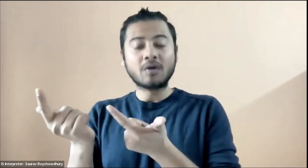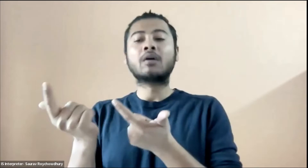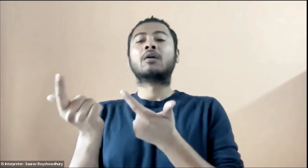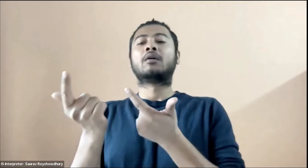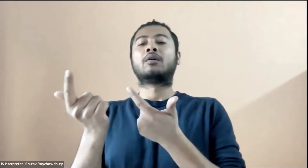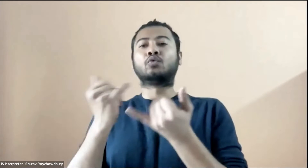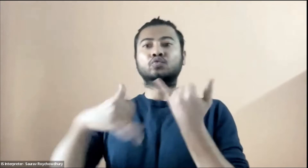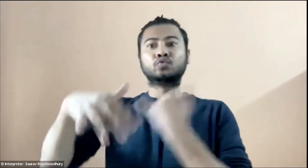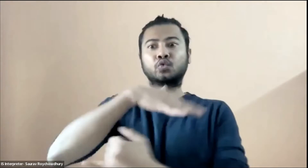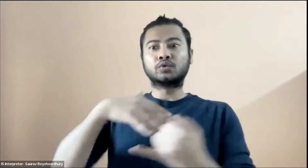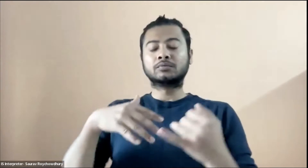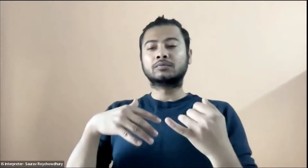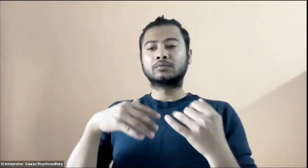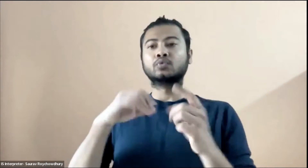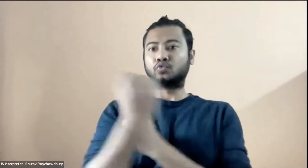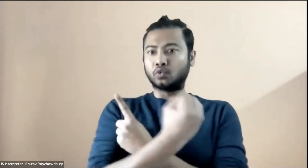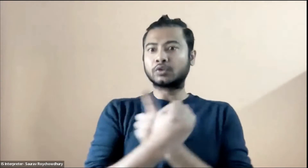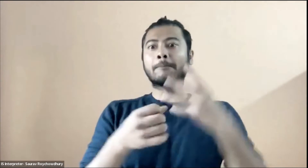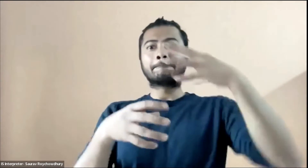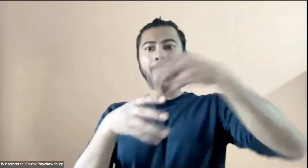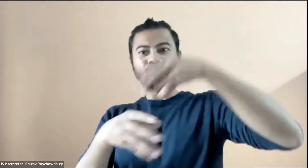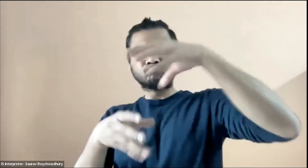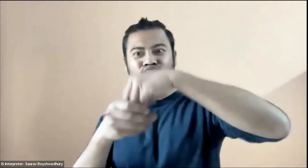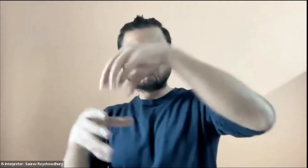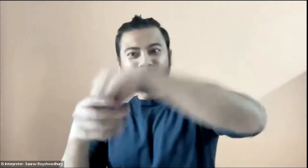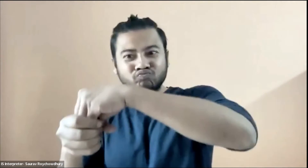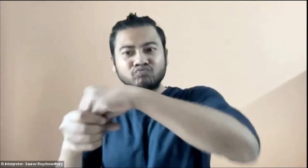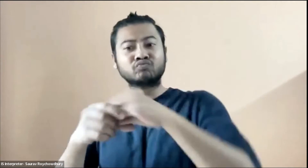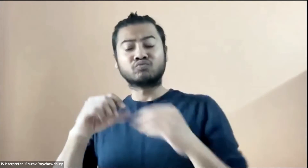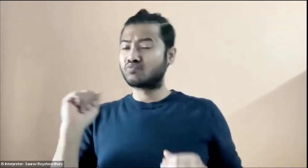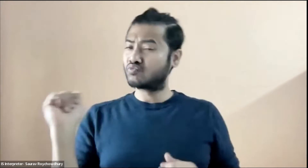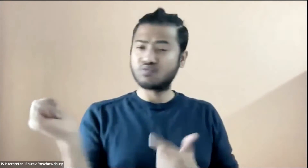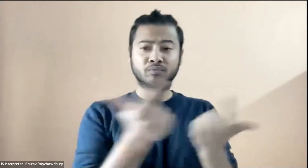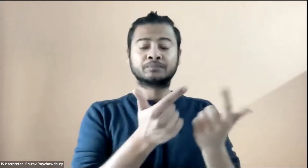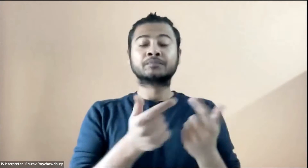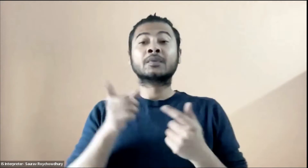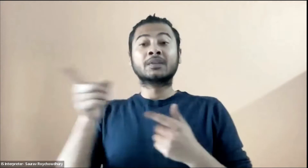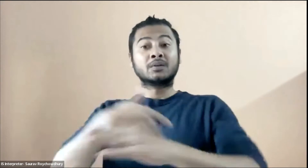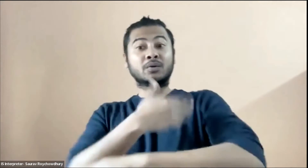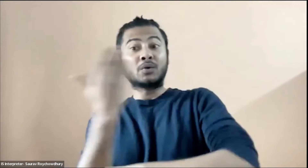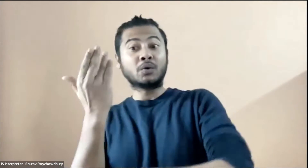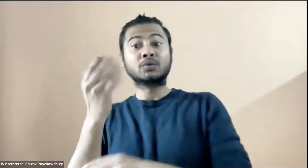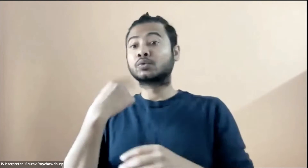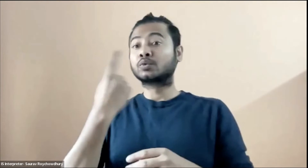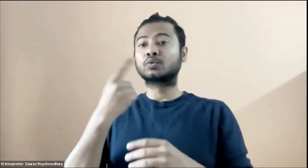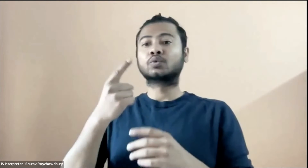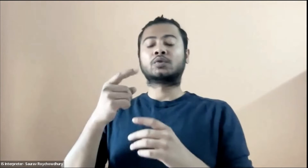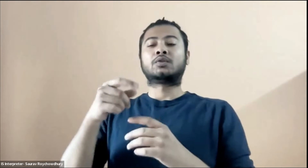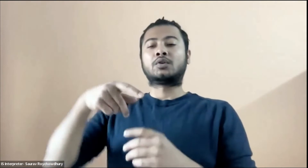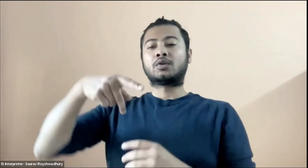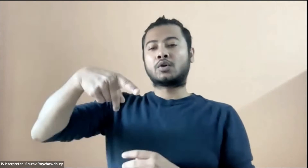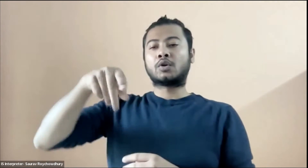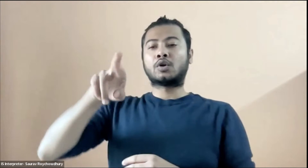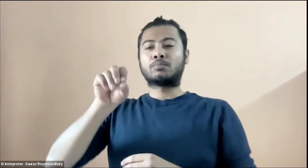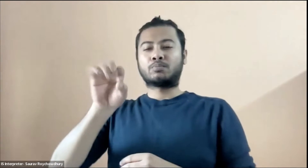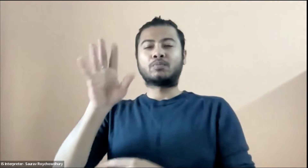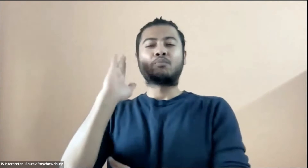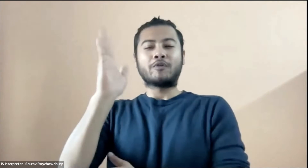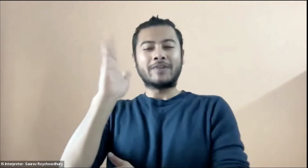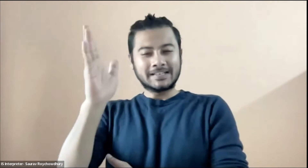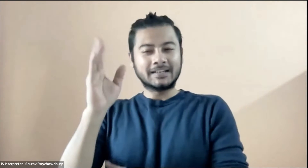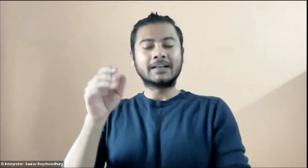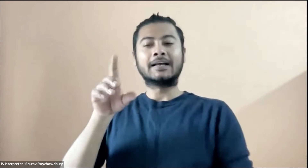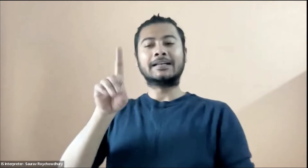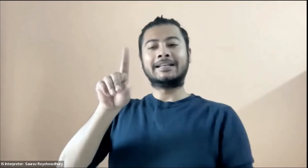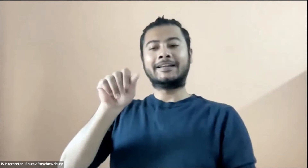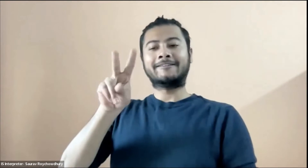And that fireside chat will be hosted by Professor David Perez, again from the George. So like I said, it's an honor for us to have